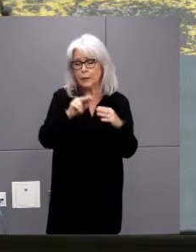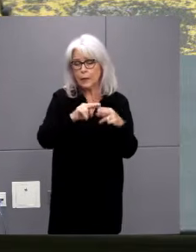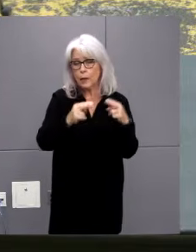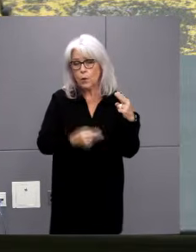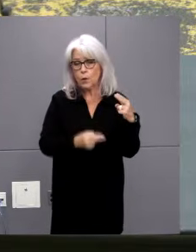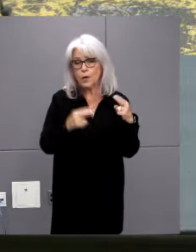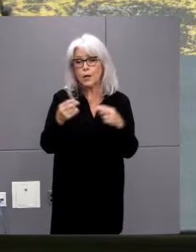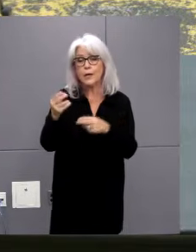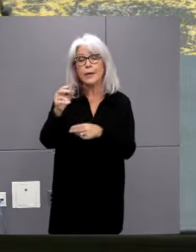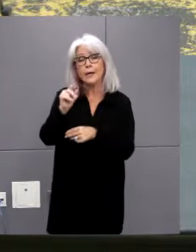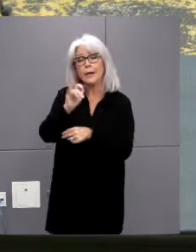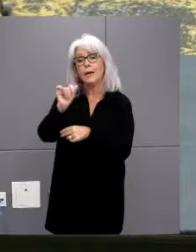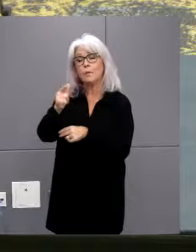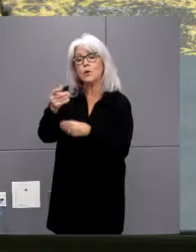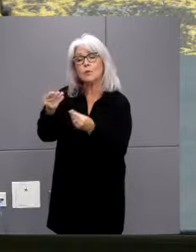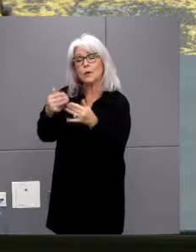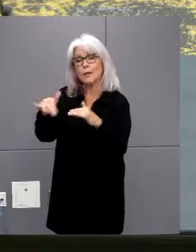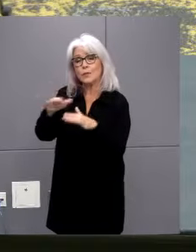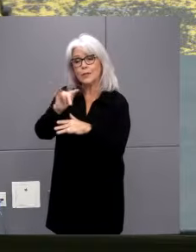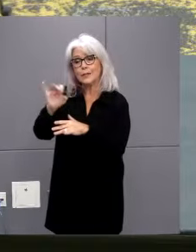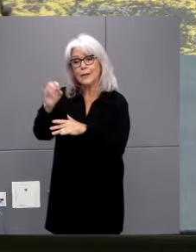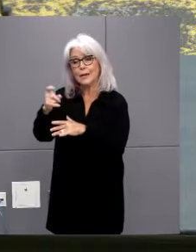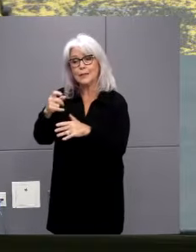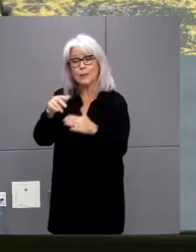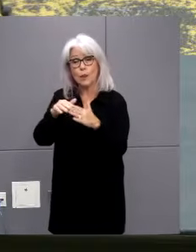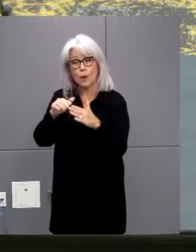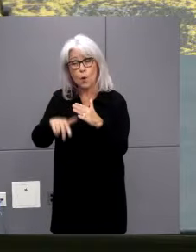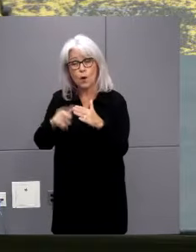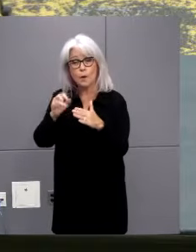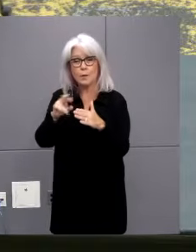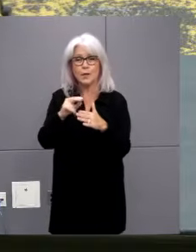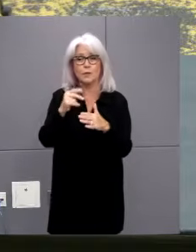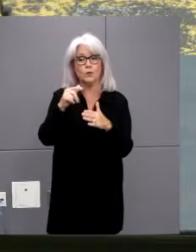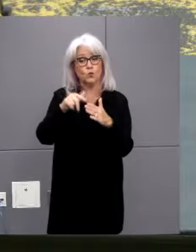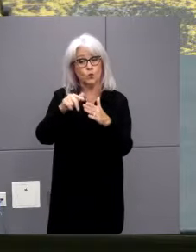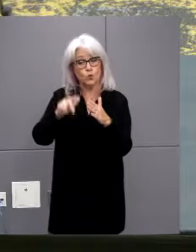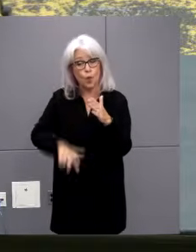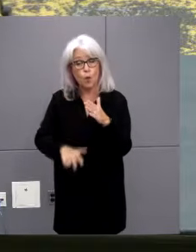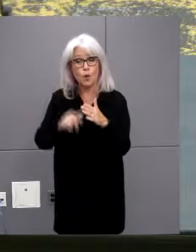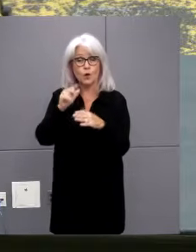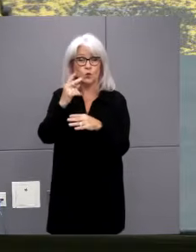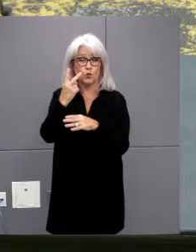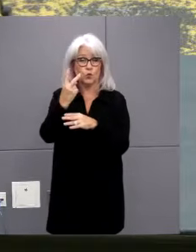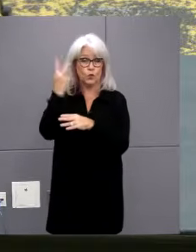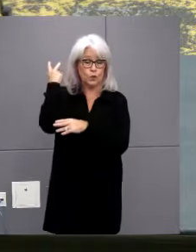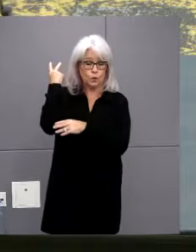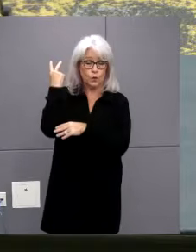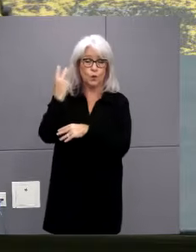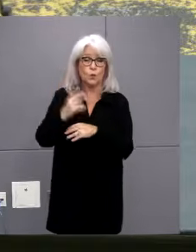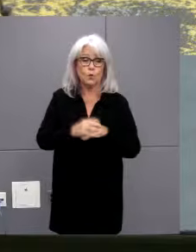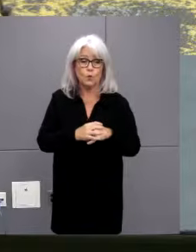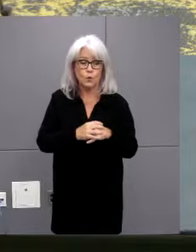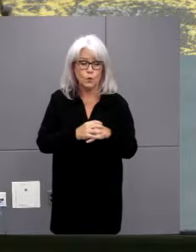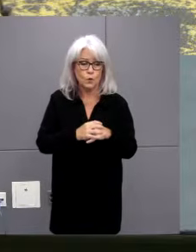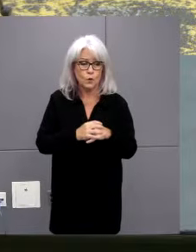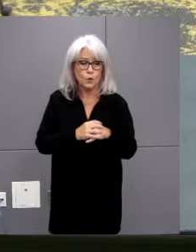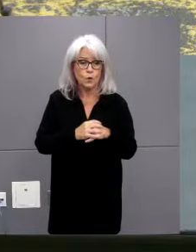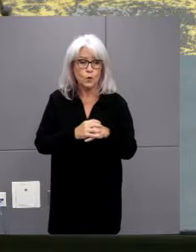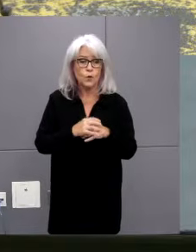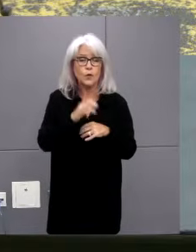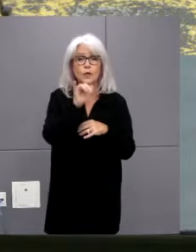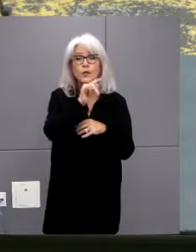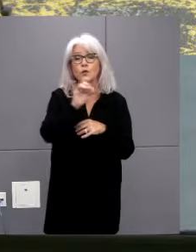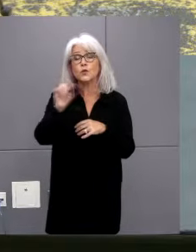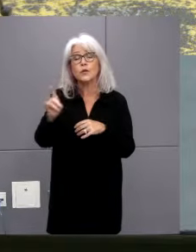property tax revenue is higher than last year and lower than 2 years ago, but again, this is due to timing of payments that we receive. Excuse me, the year-to-date property